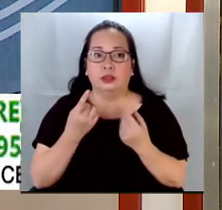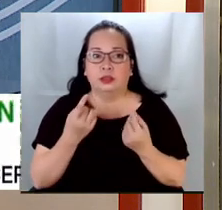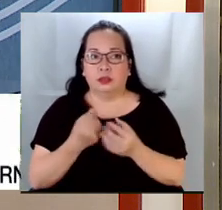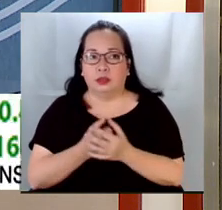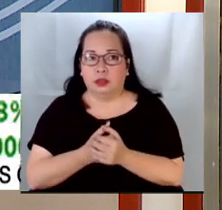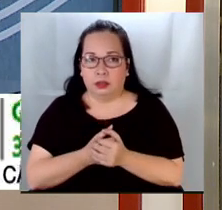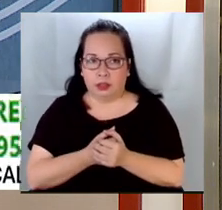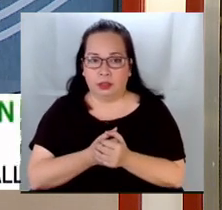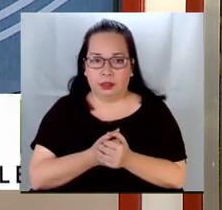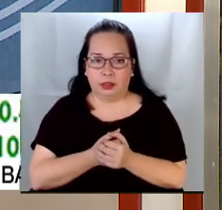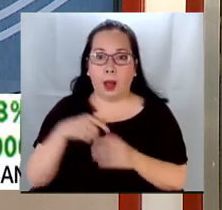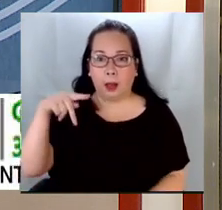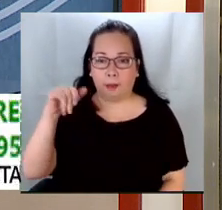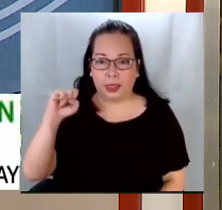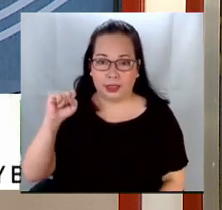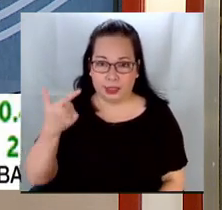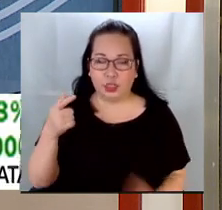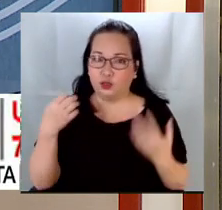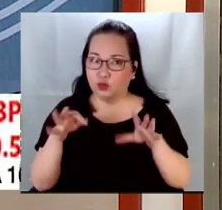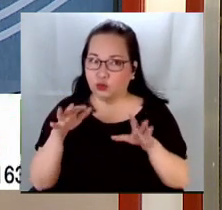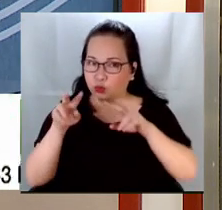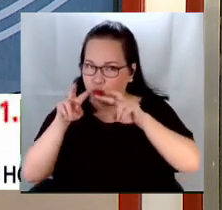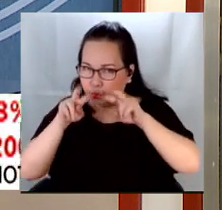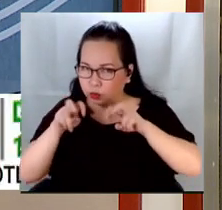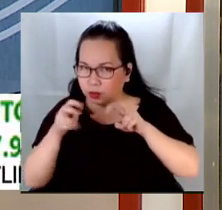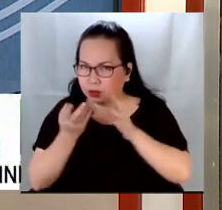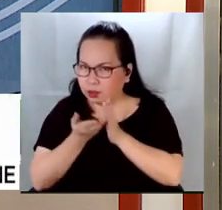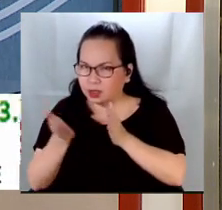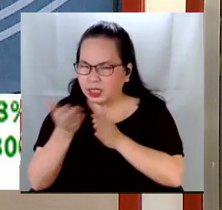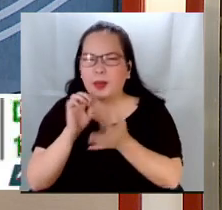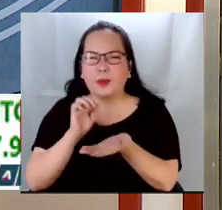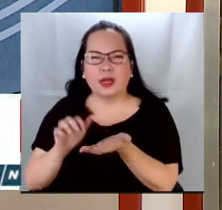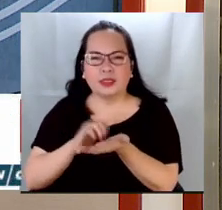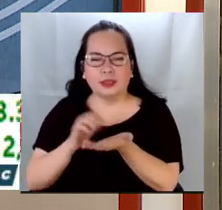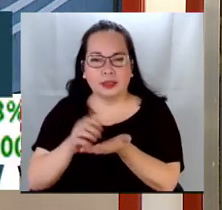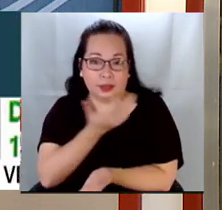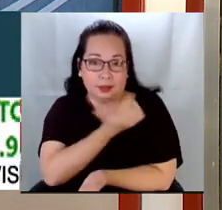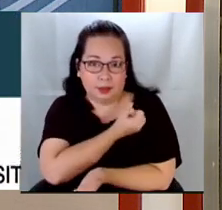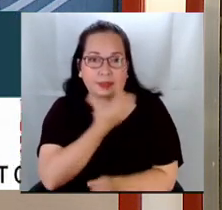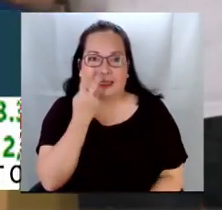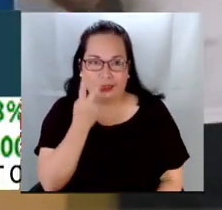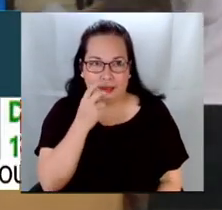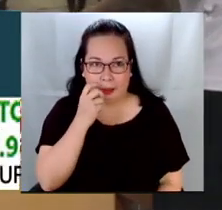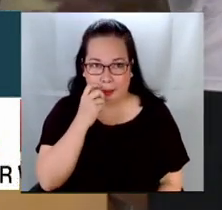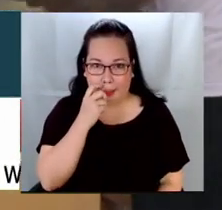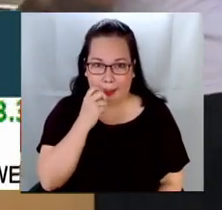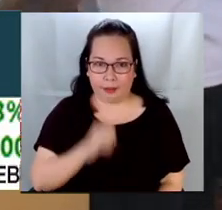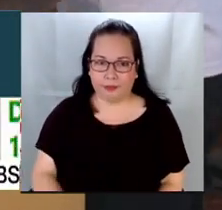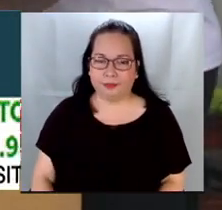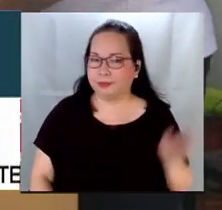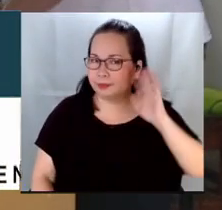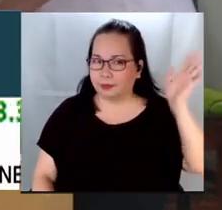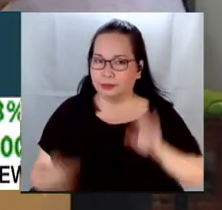expected arrival of COVID-19 jabs. Katrina Domingo now joins us on the line with details. Kat, go ahead. Hi, Carvina. Pasig